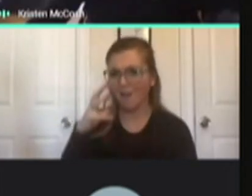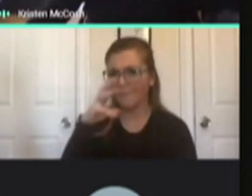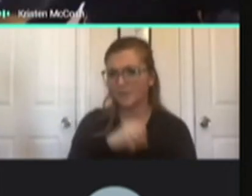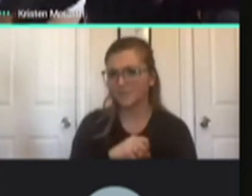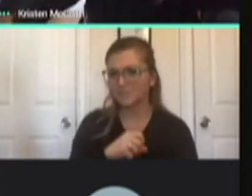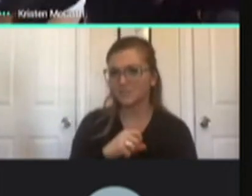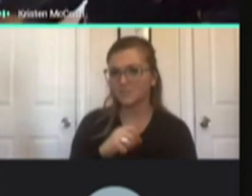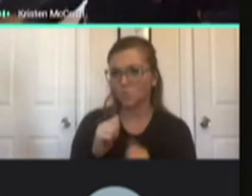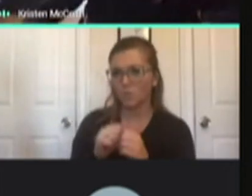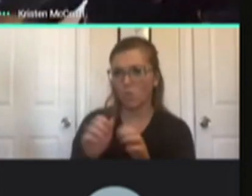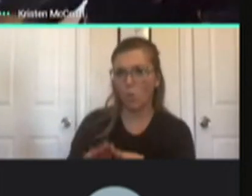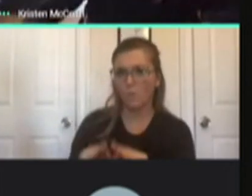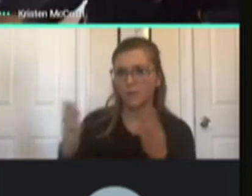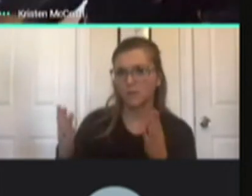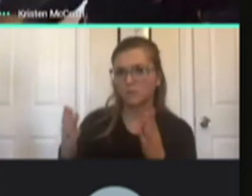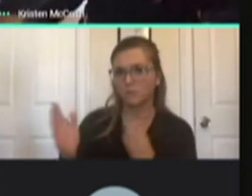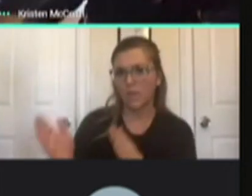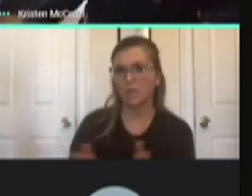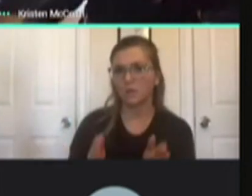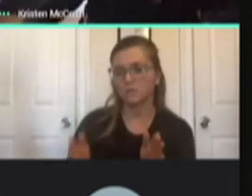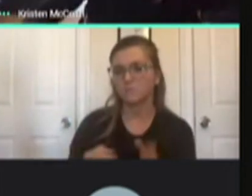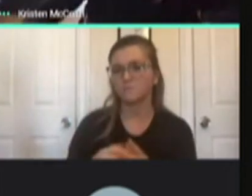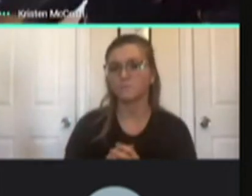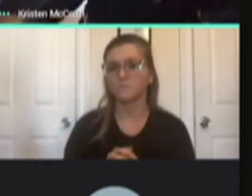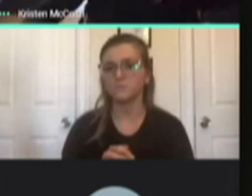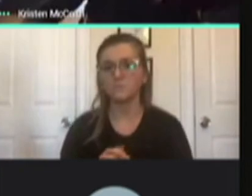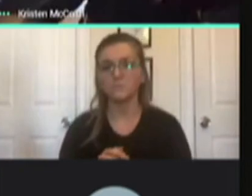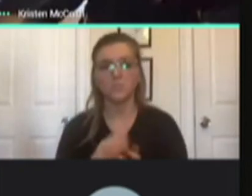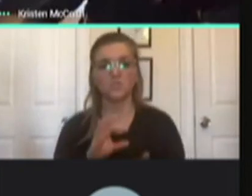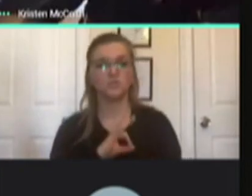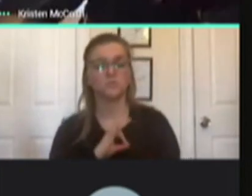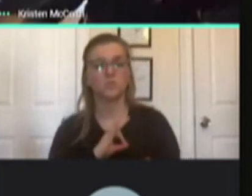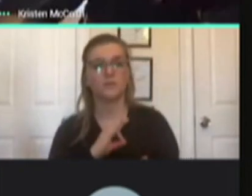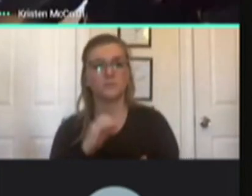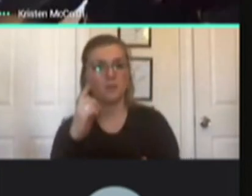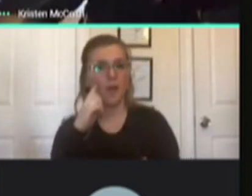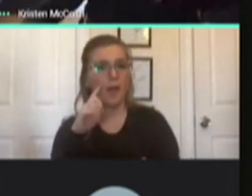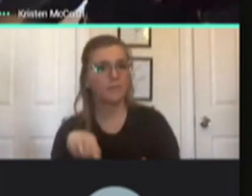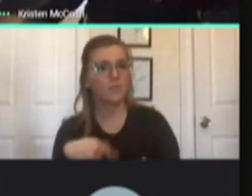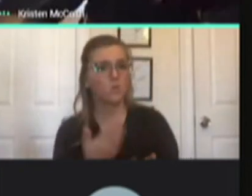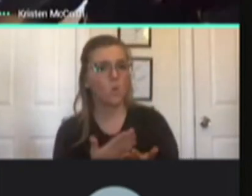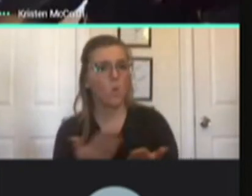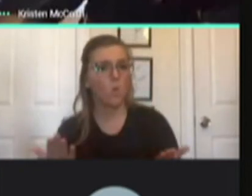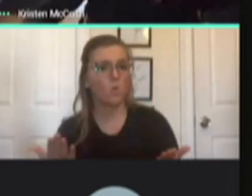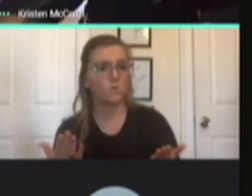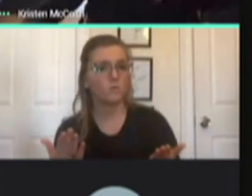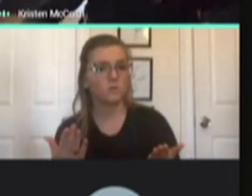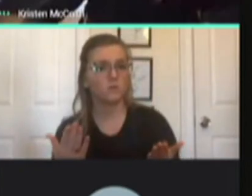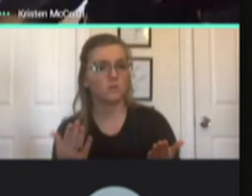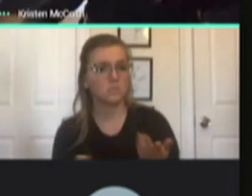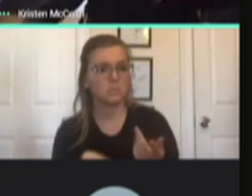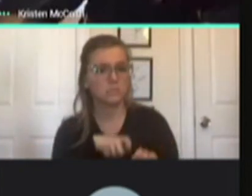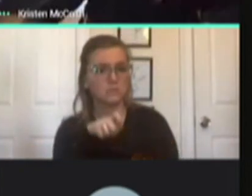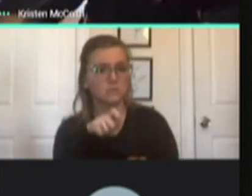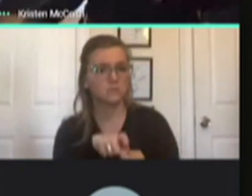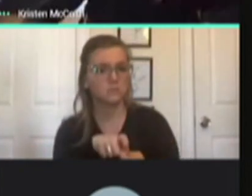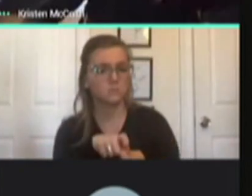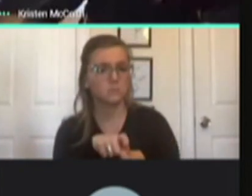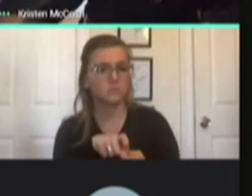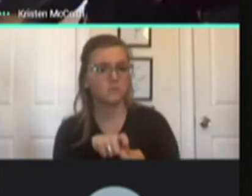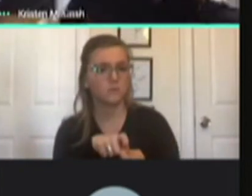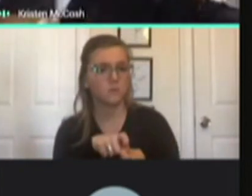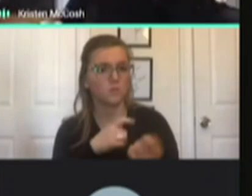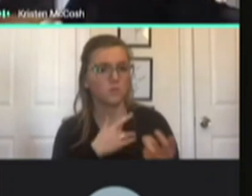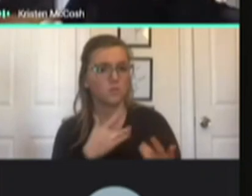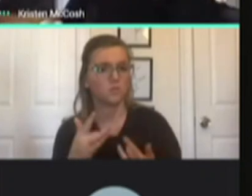with reopening? I think the only thing that is if you have specific concerns related to